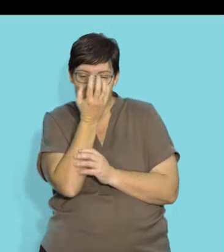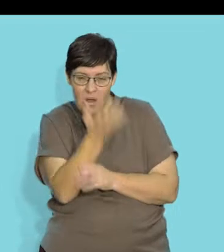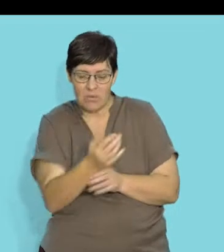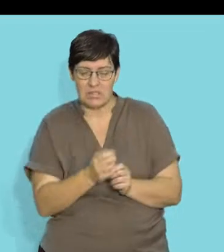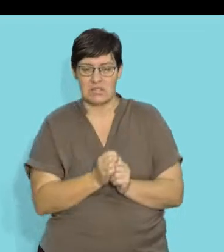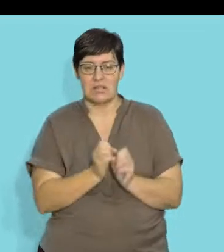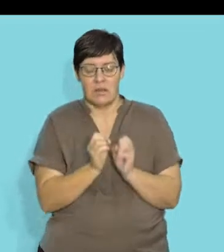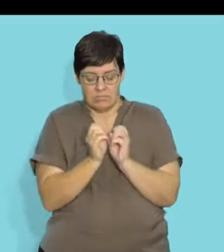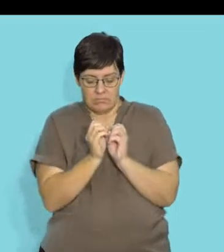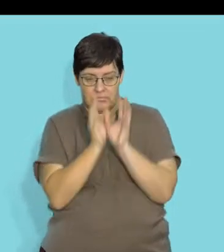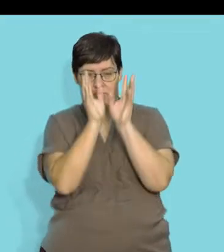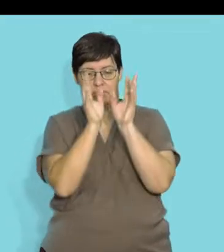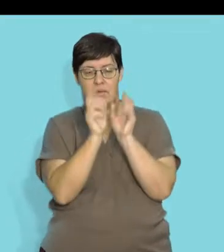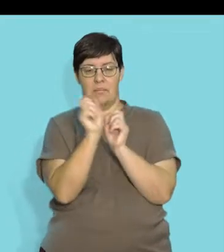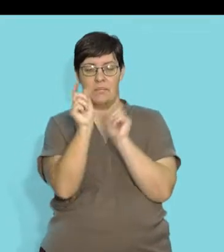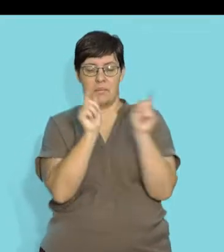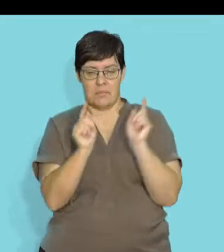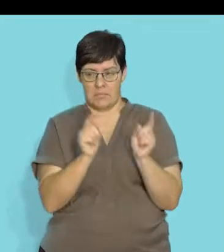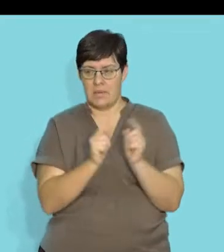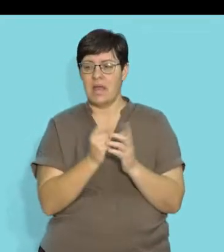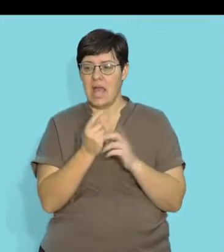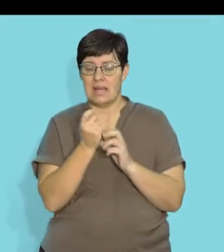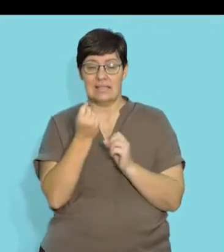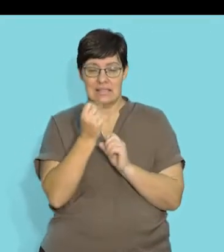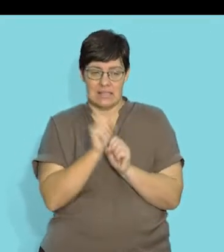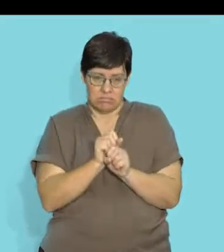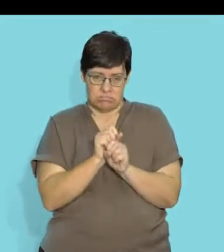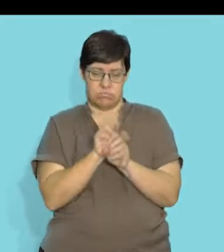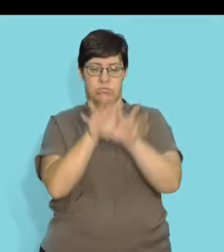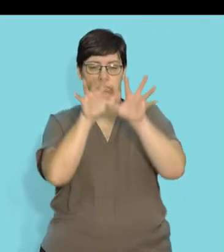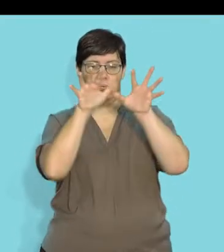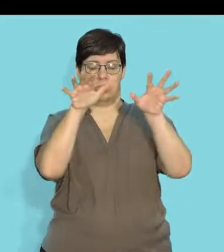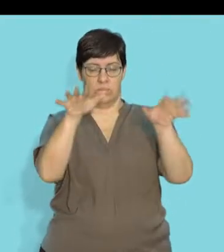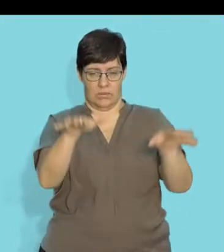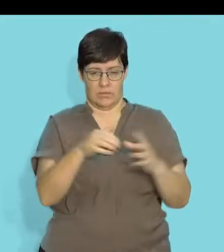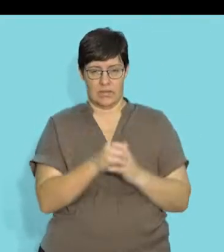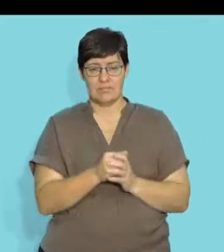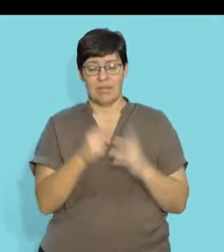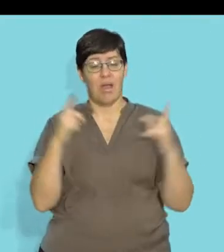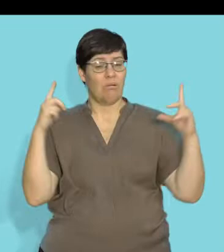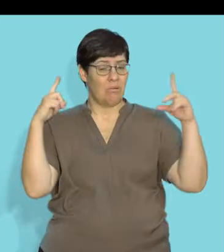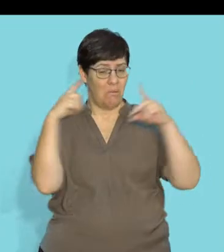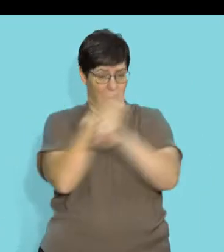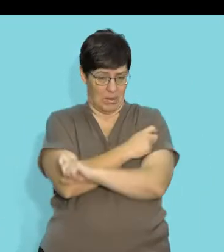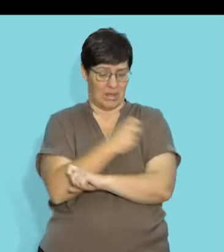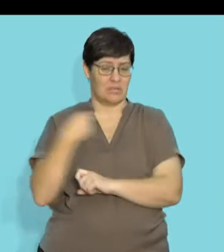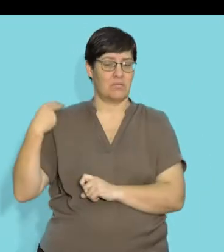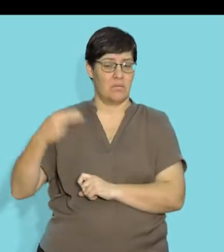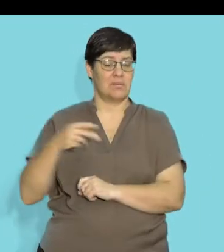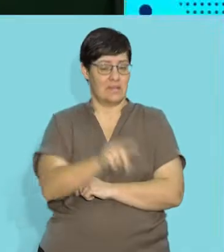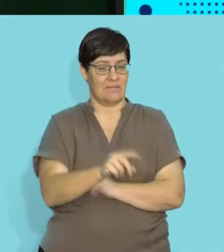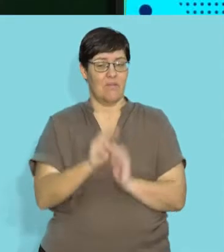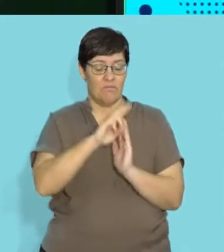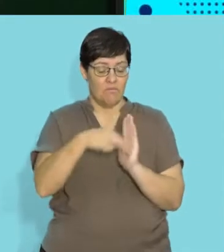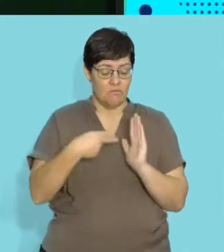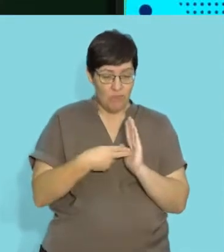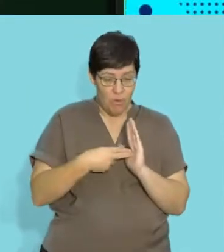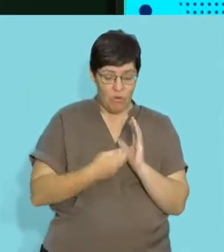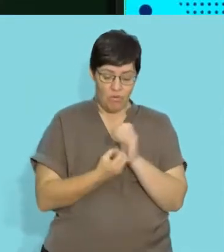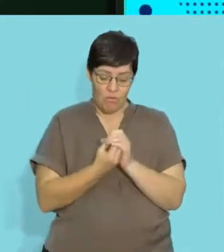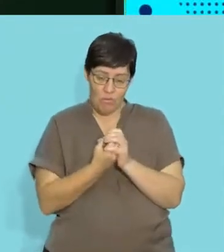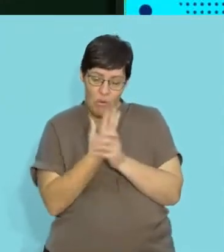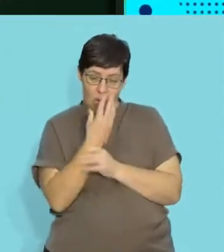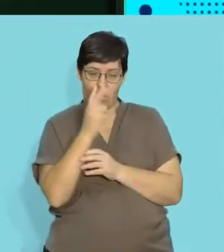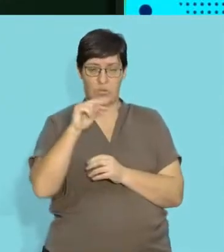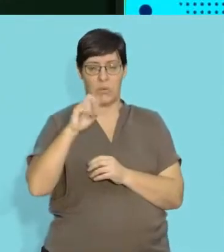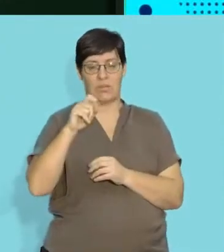flowers, the sprouting of buds, and the germination of seeds. So this is quite a complex hormone that has a significant role in